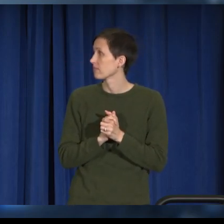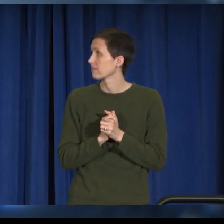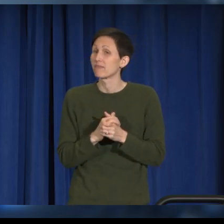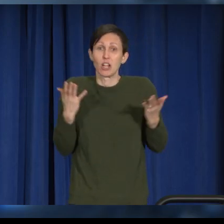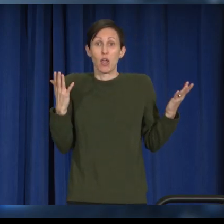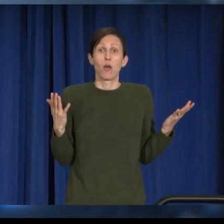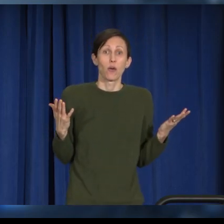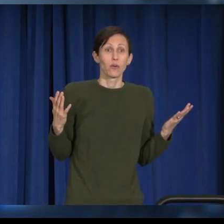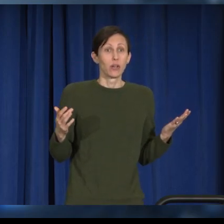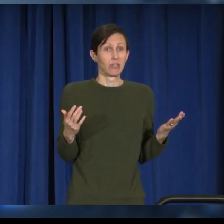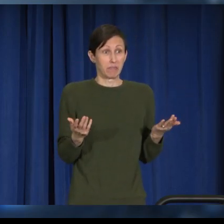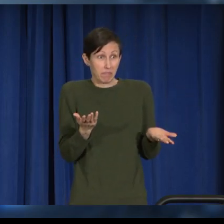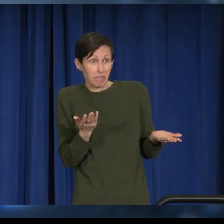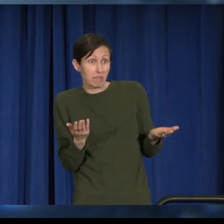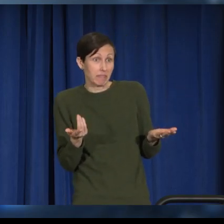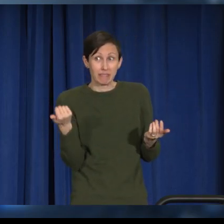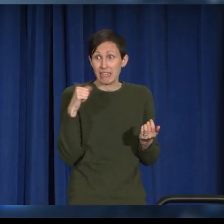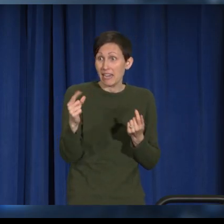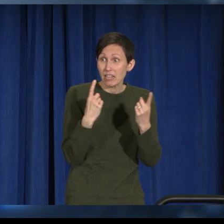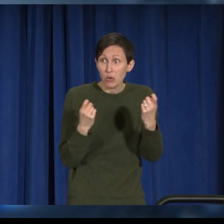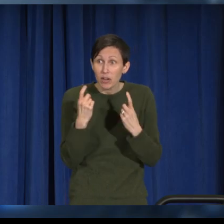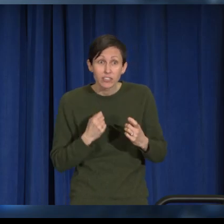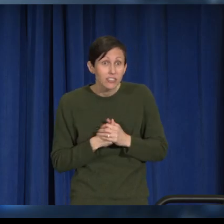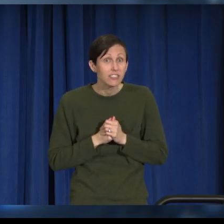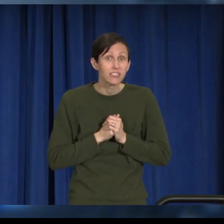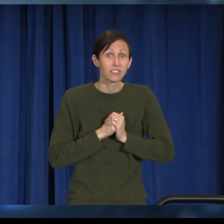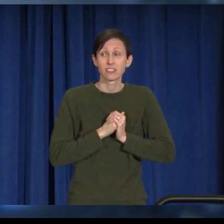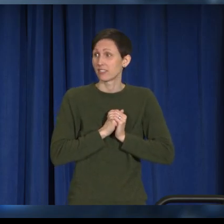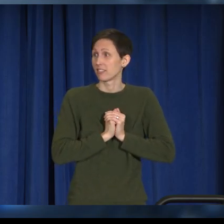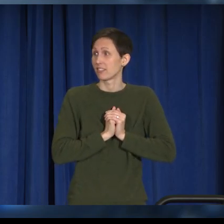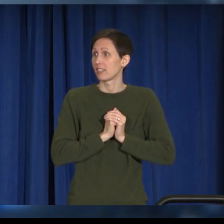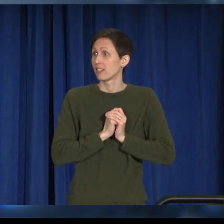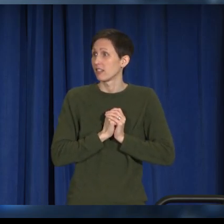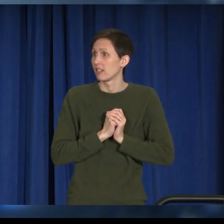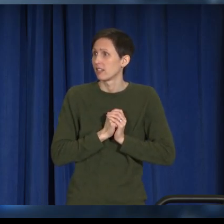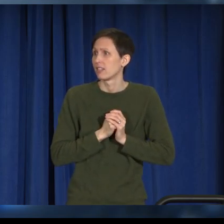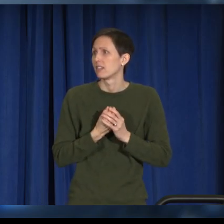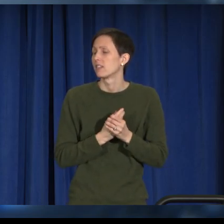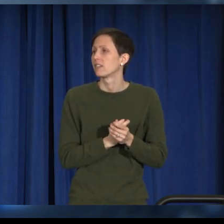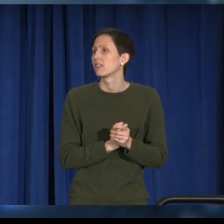I can take a question or two if people are interested.